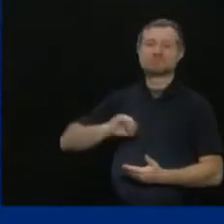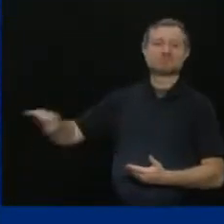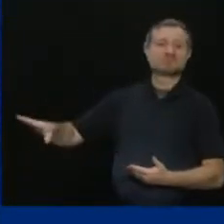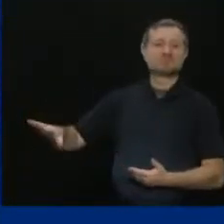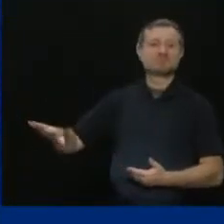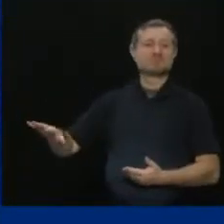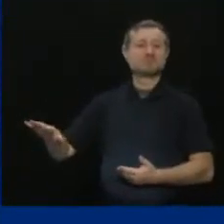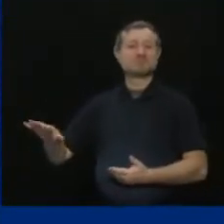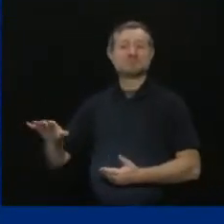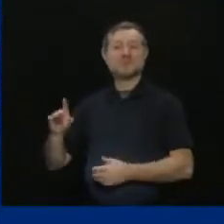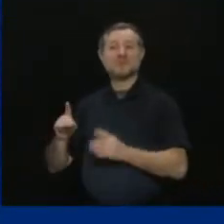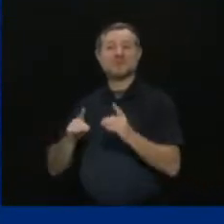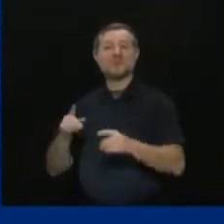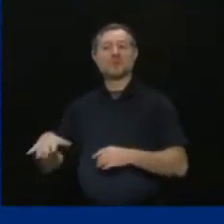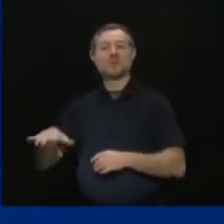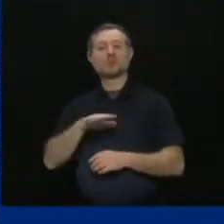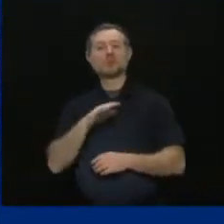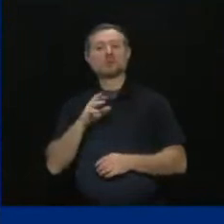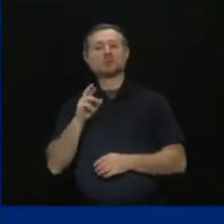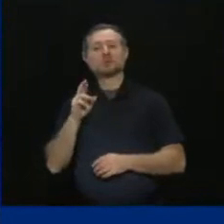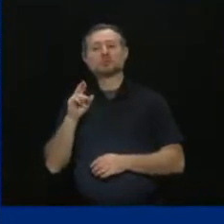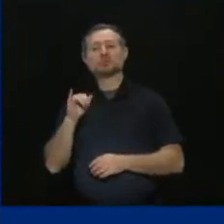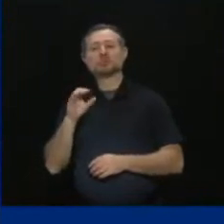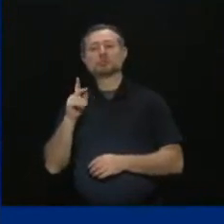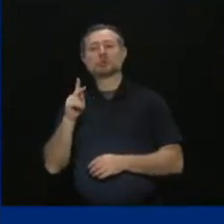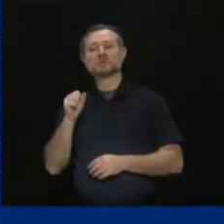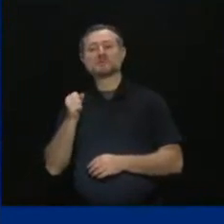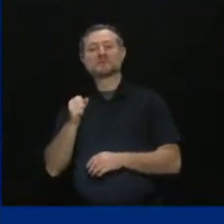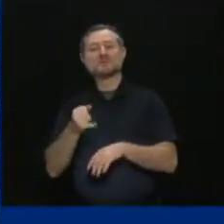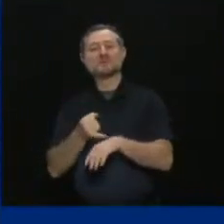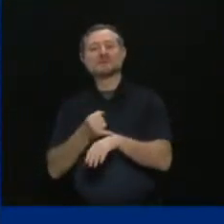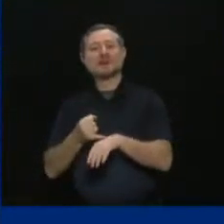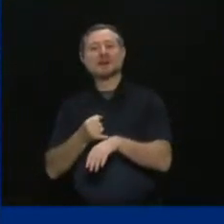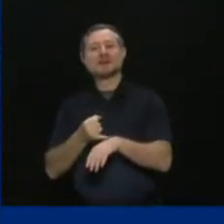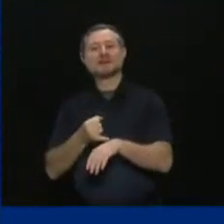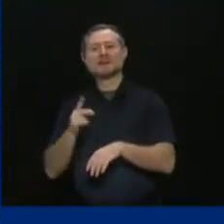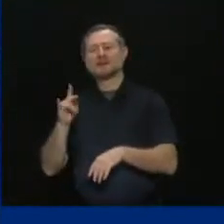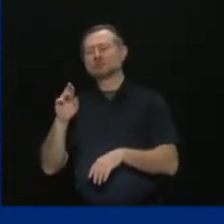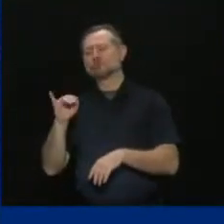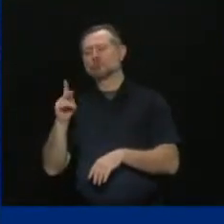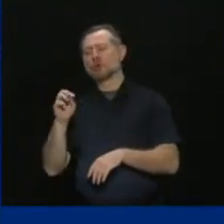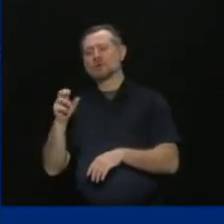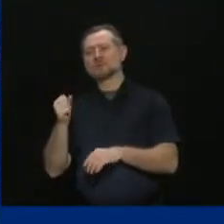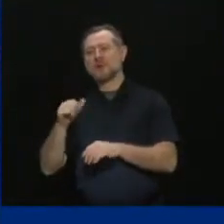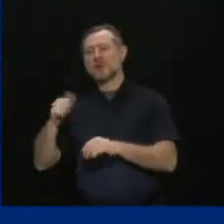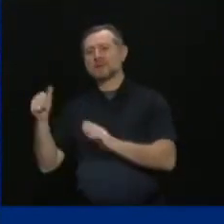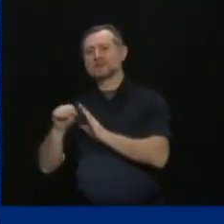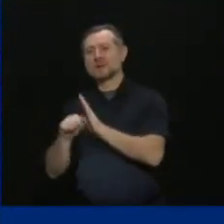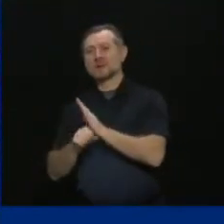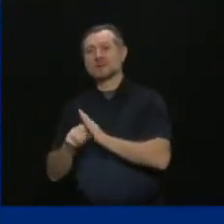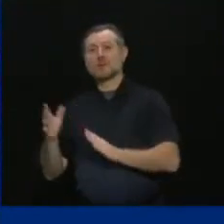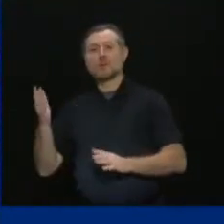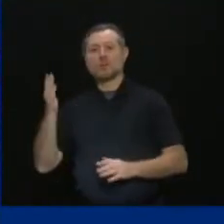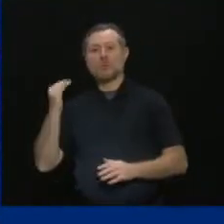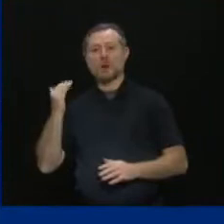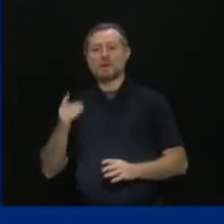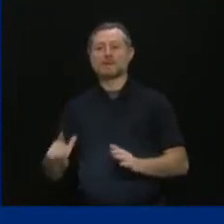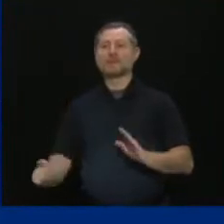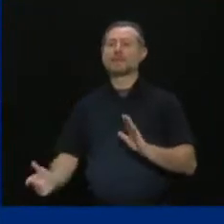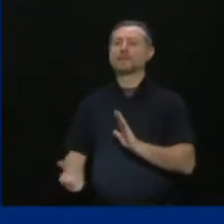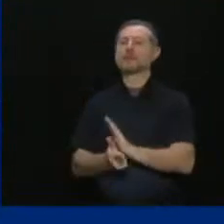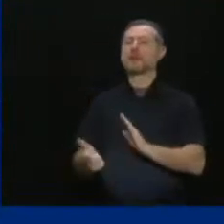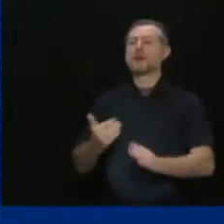people to Rikers Island and other jails around the state on the grounds that they're illegally possessing a